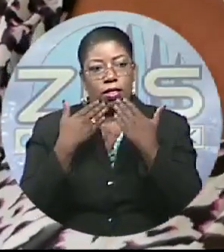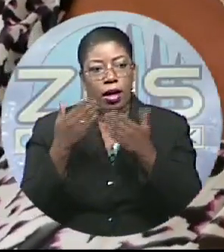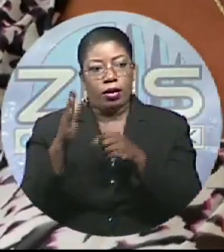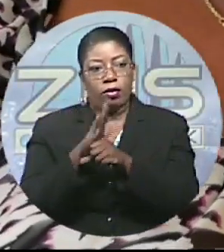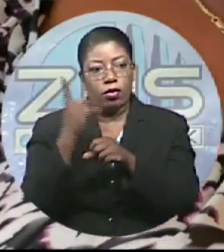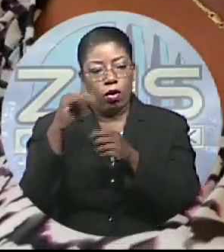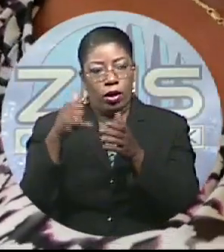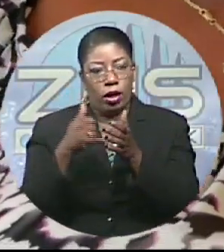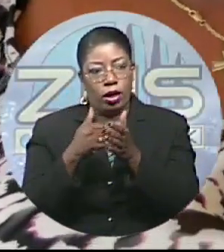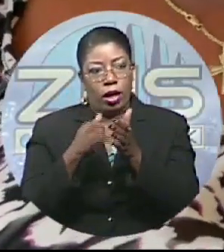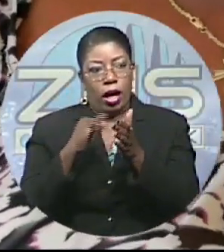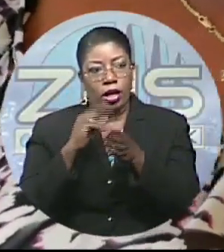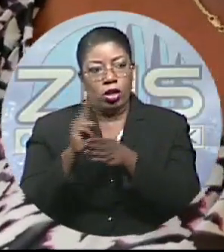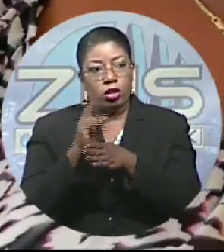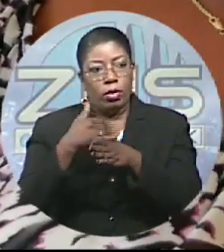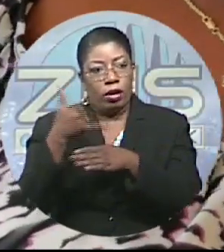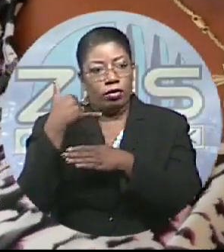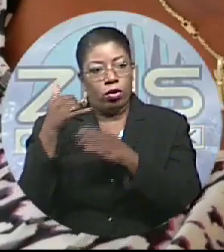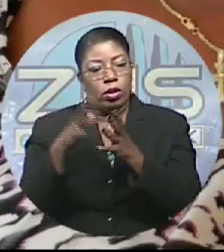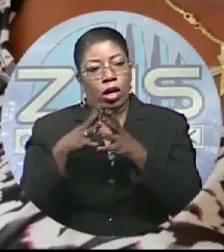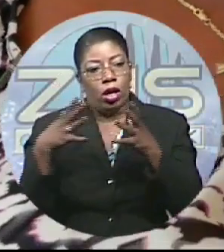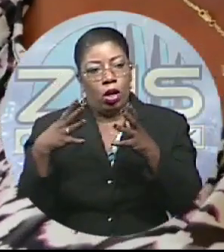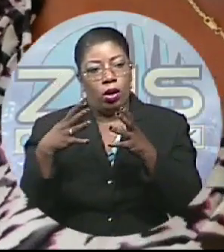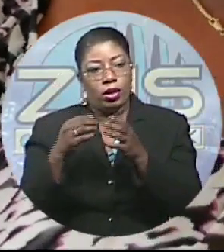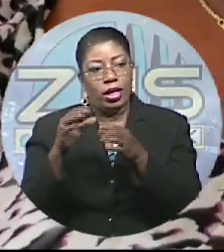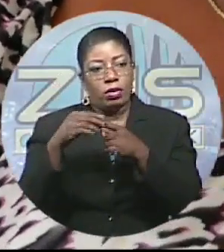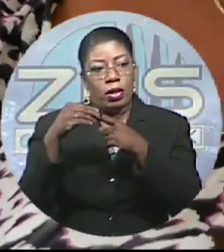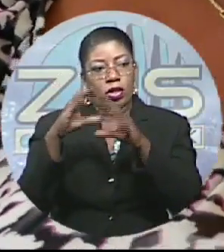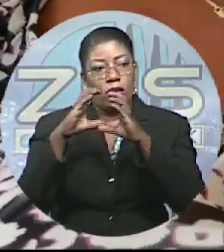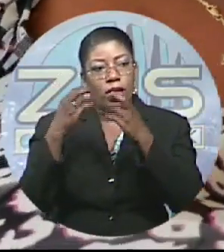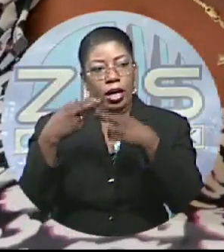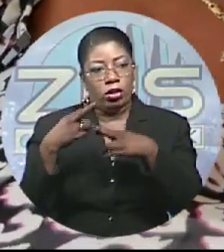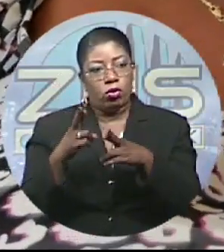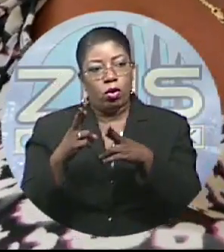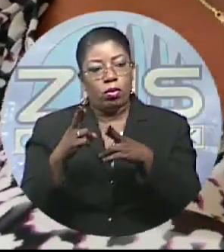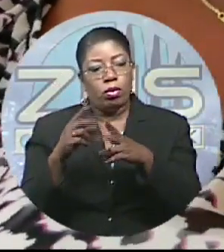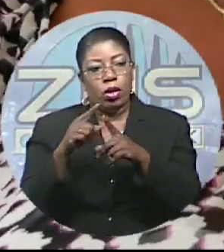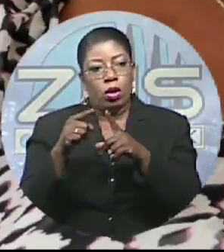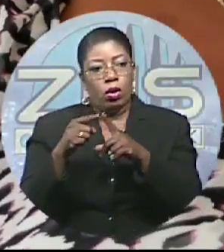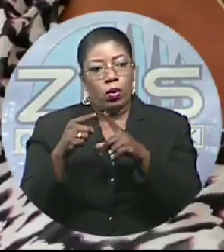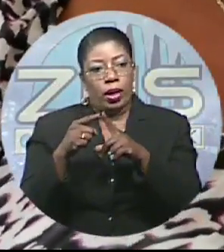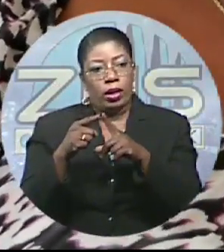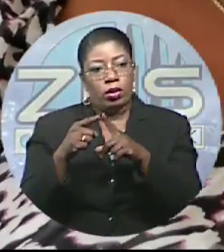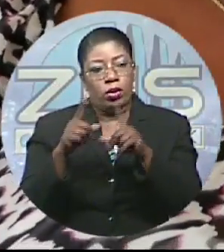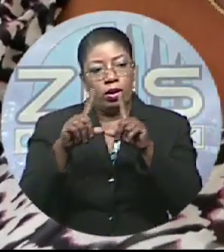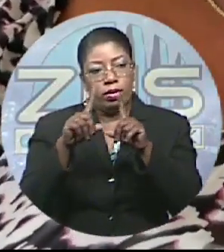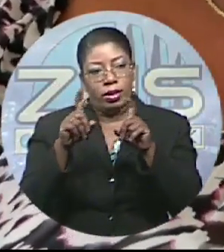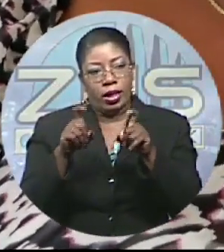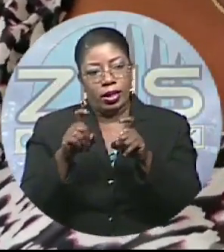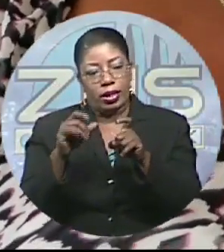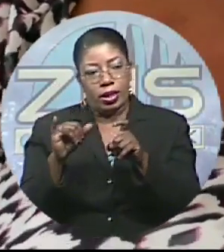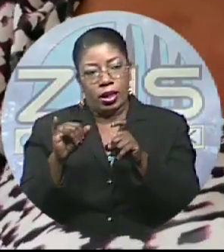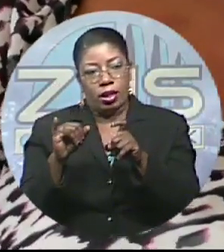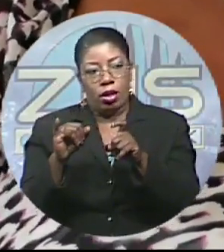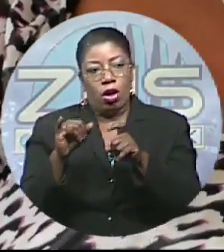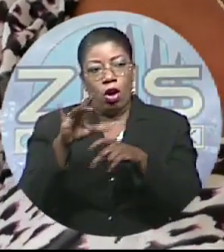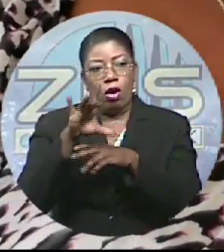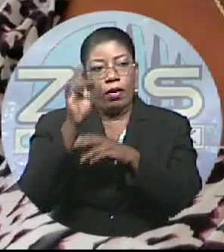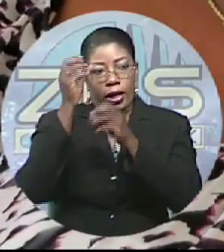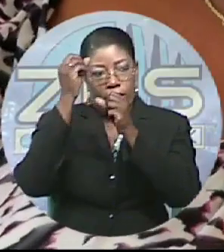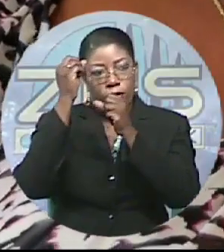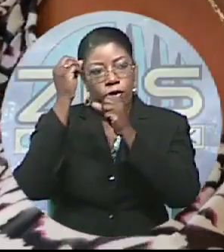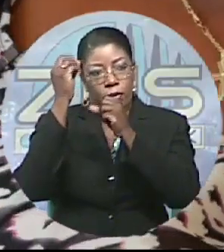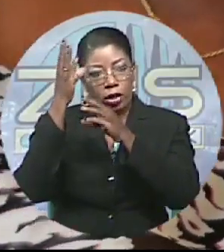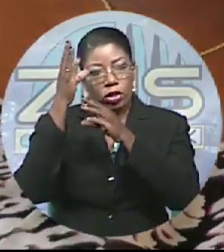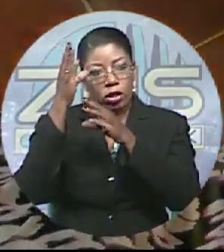of it because I use my phone a lot, especially in the classroom when testing or finding